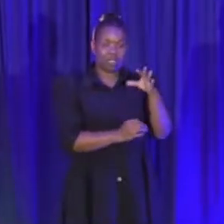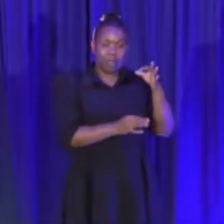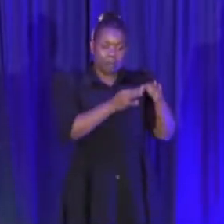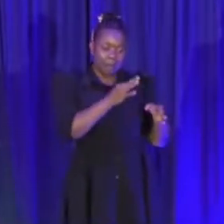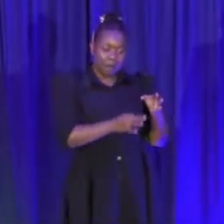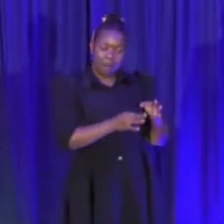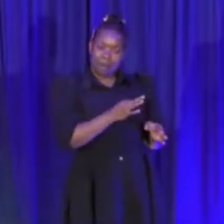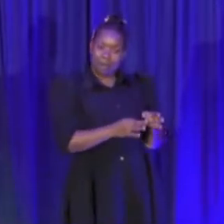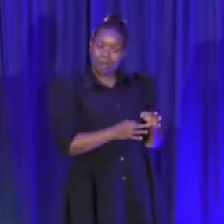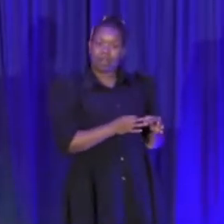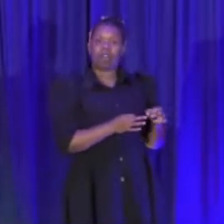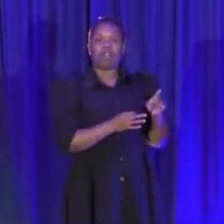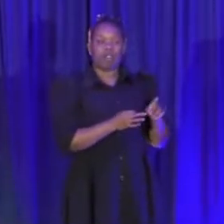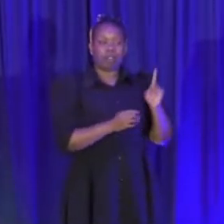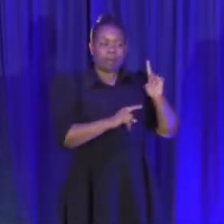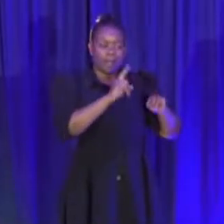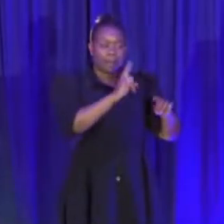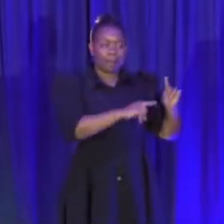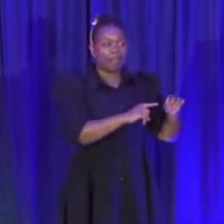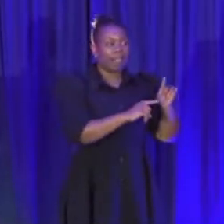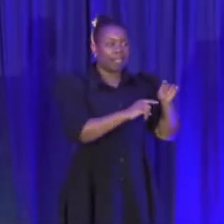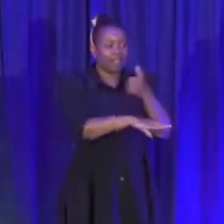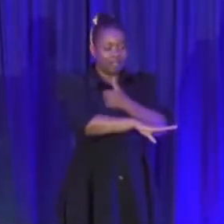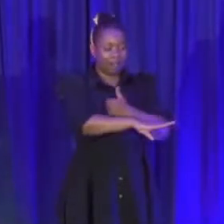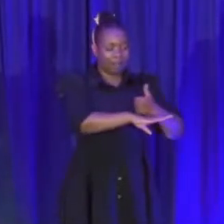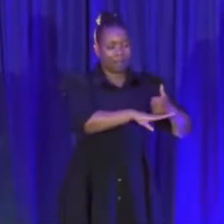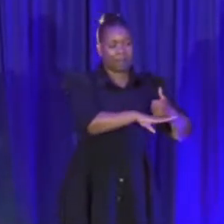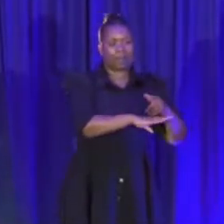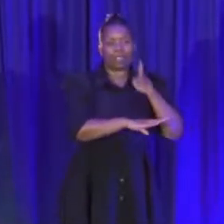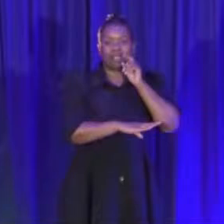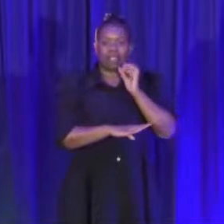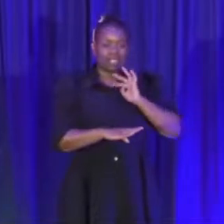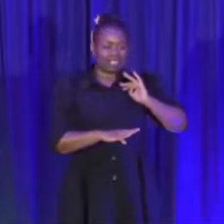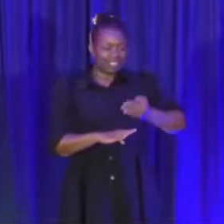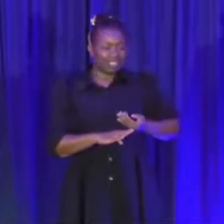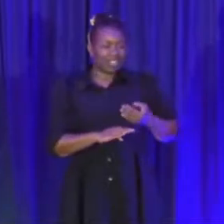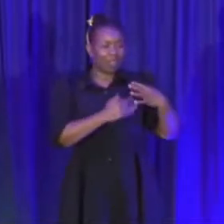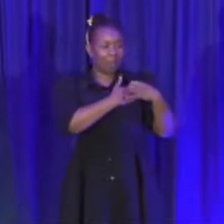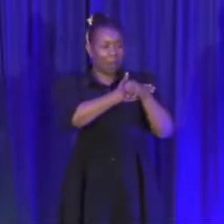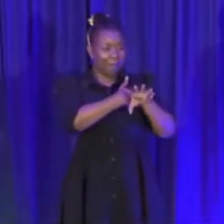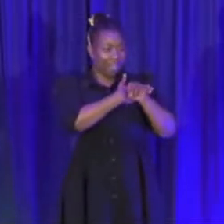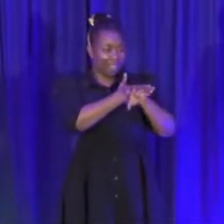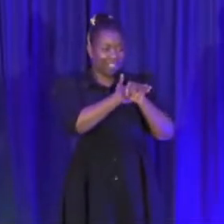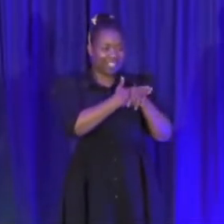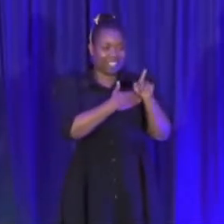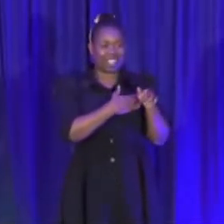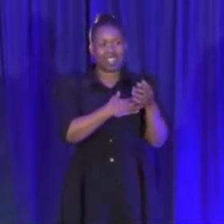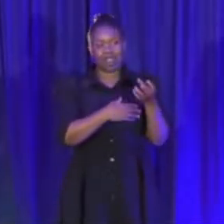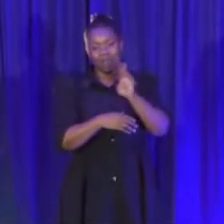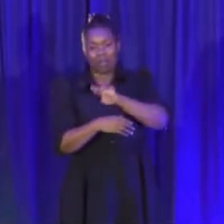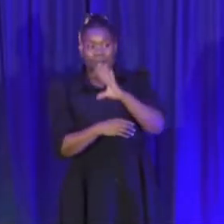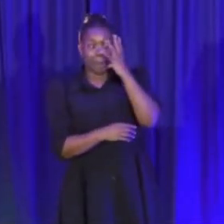Liaison Committee, and of course stakeholders, ladies and gentlemen of the media, and Ruska Liwala, our